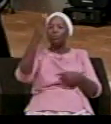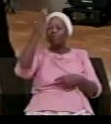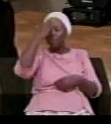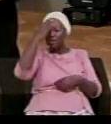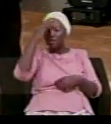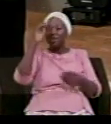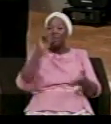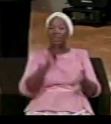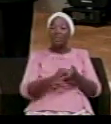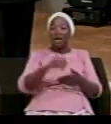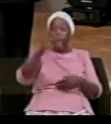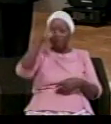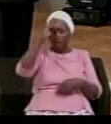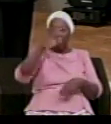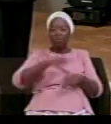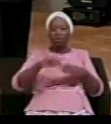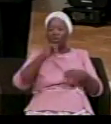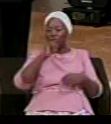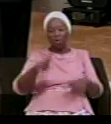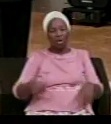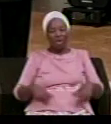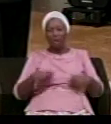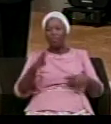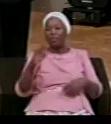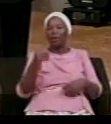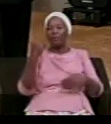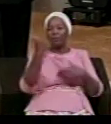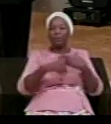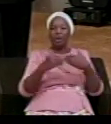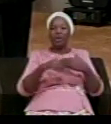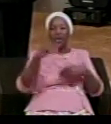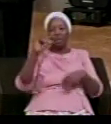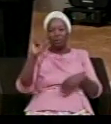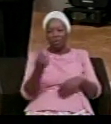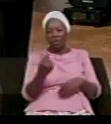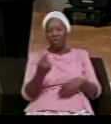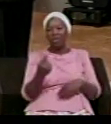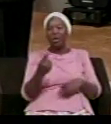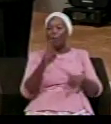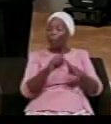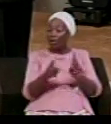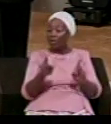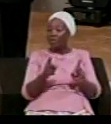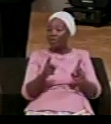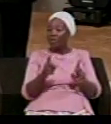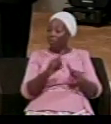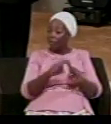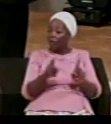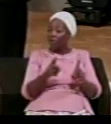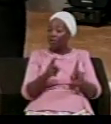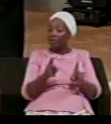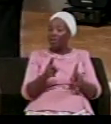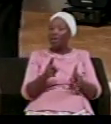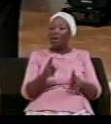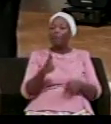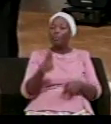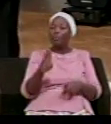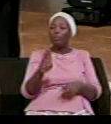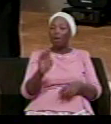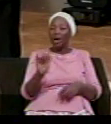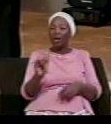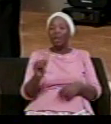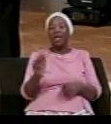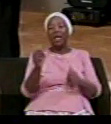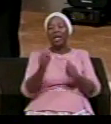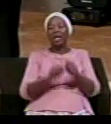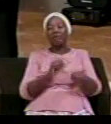that man does not live by bread only, but by every